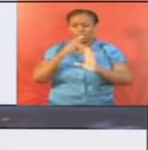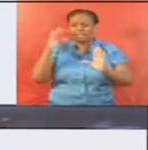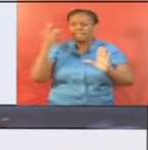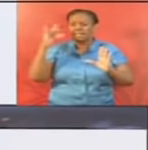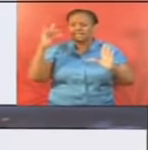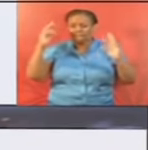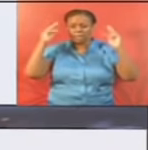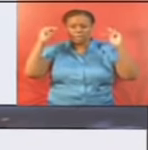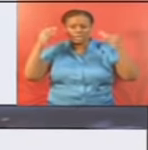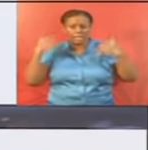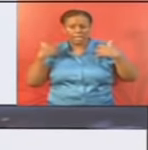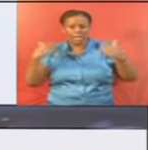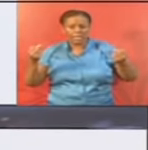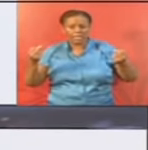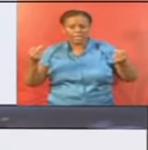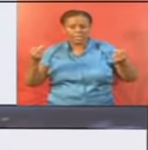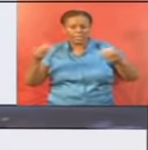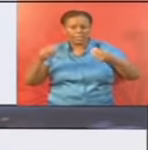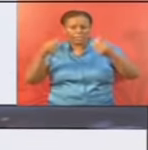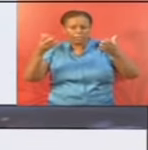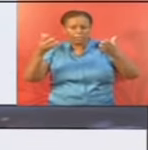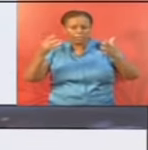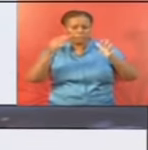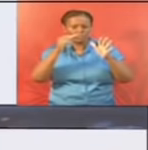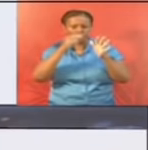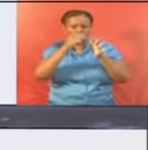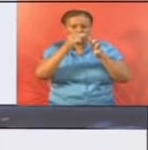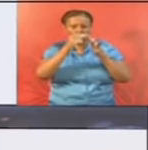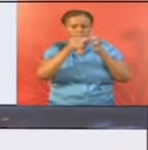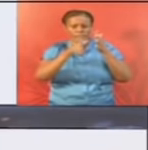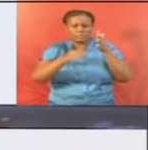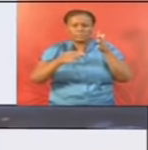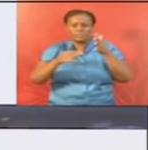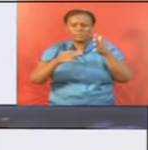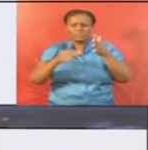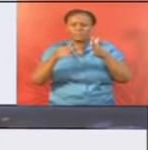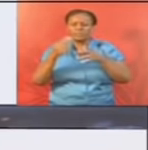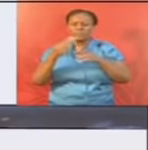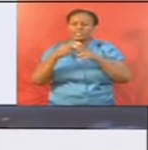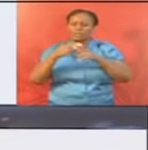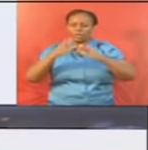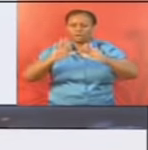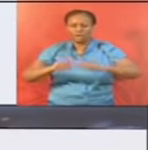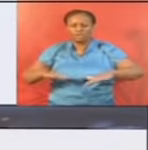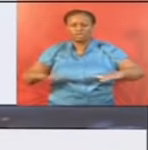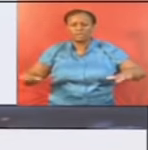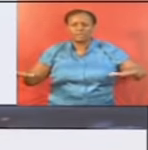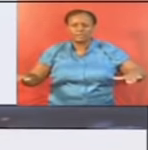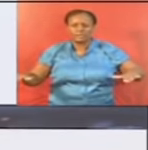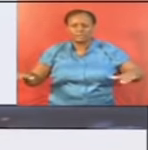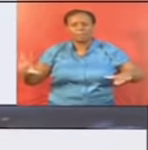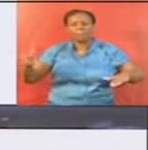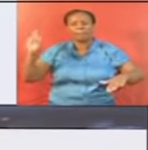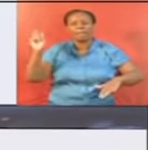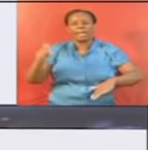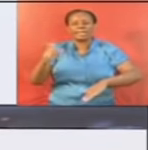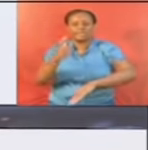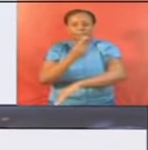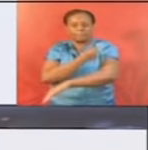forward guidelines to ensure that the immunization of children at all primary healthcare facilities was carried